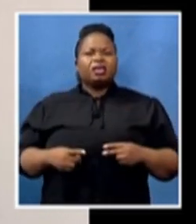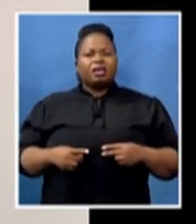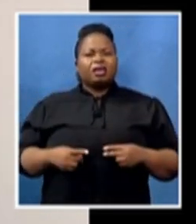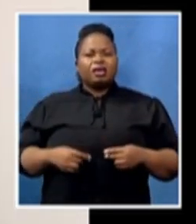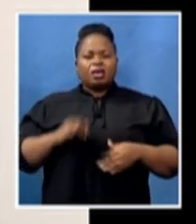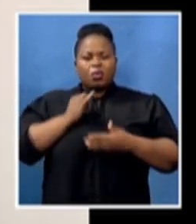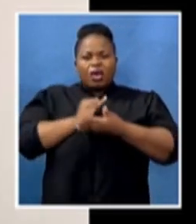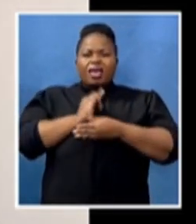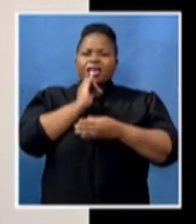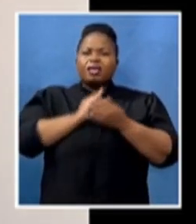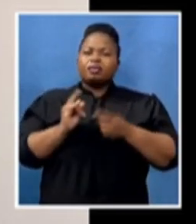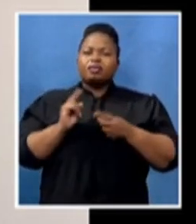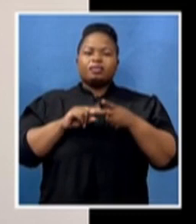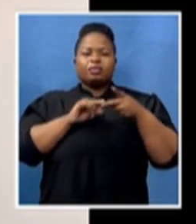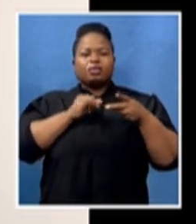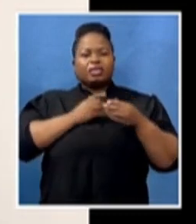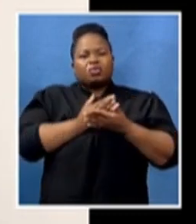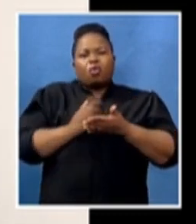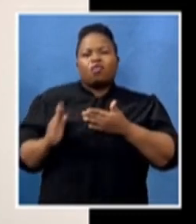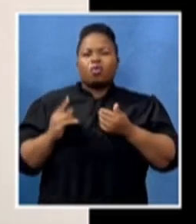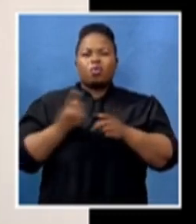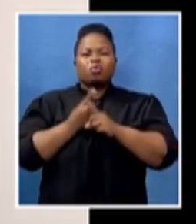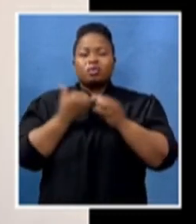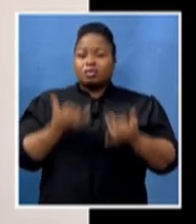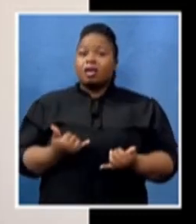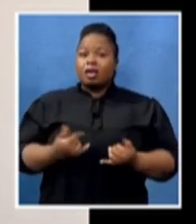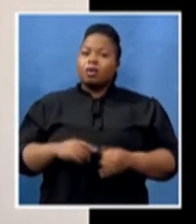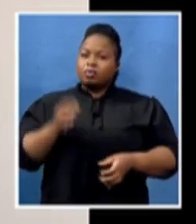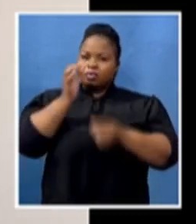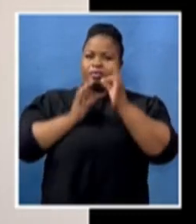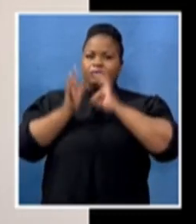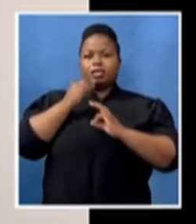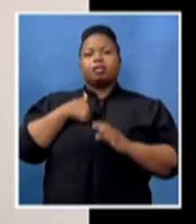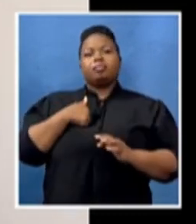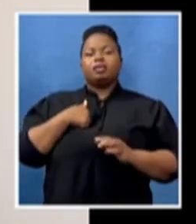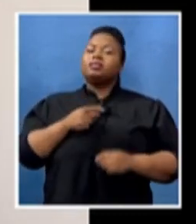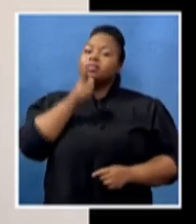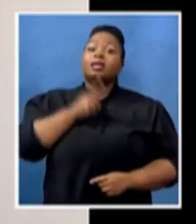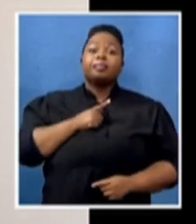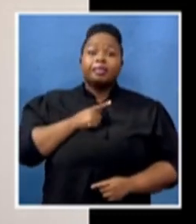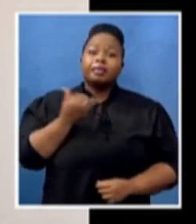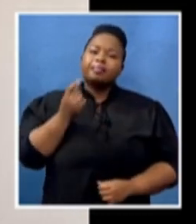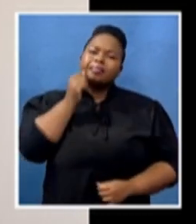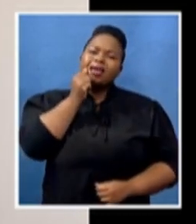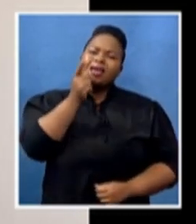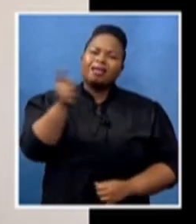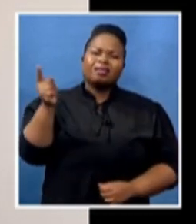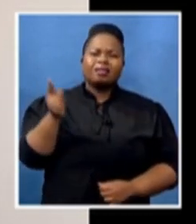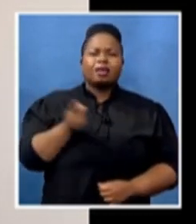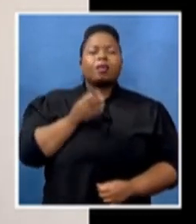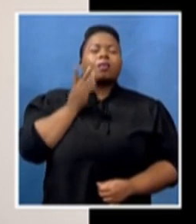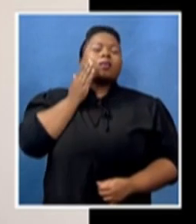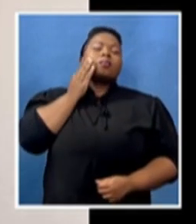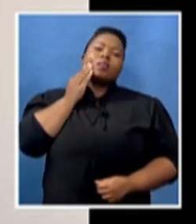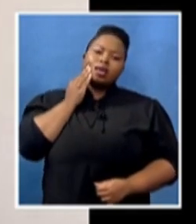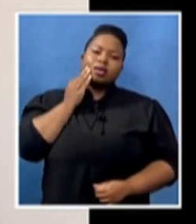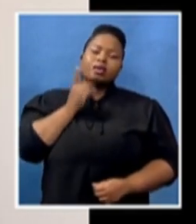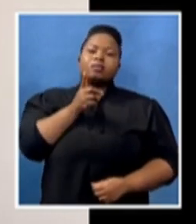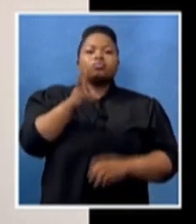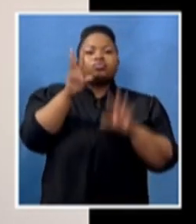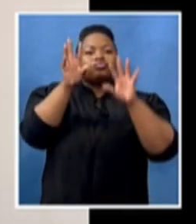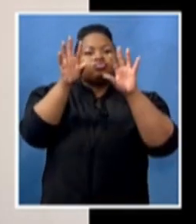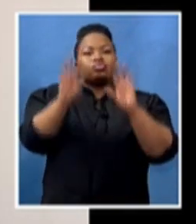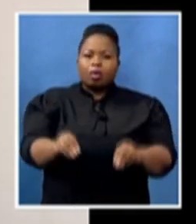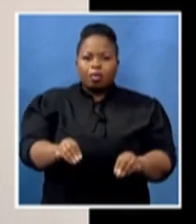Now tell me, man, when will you stop being the devil's